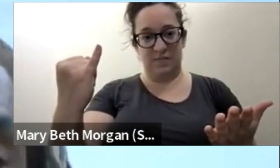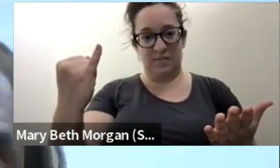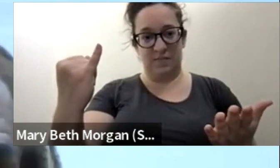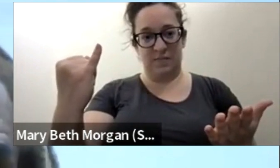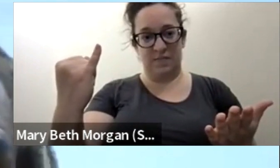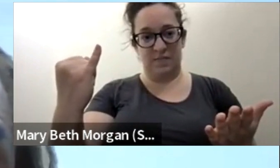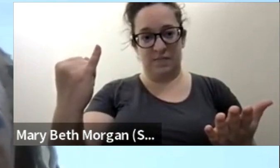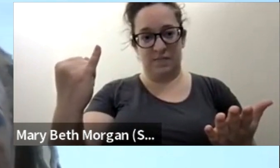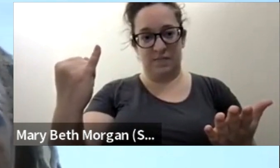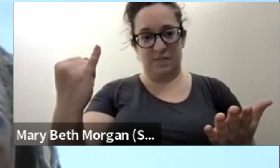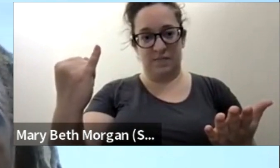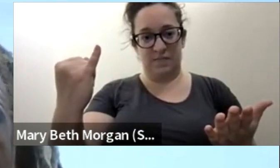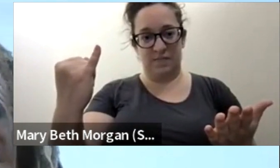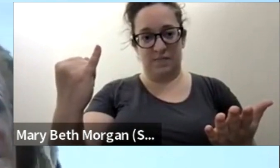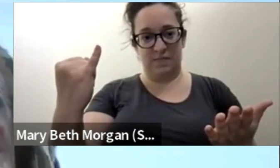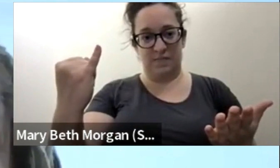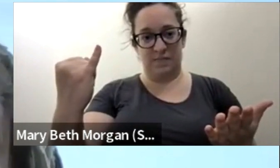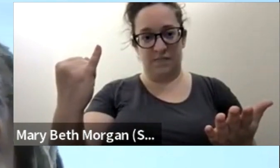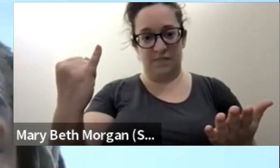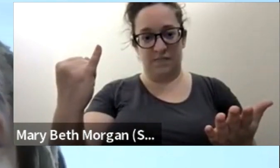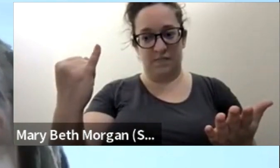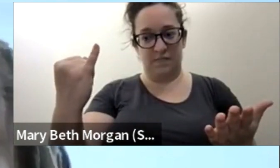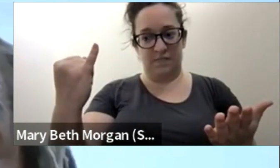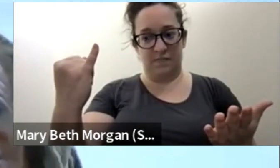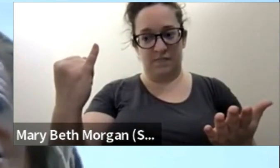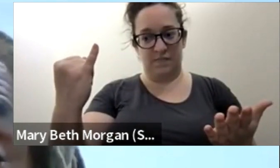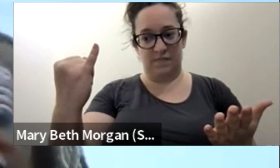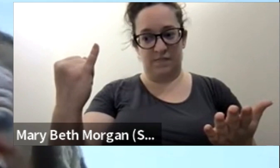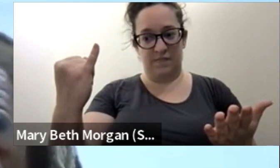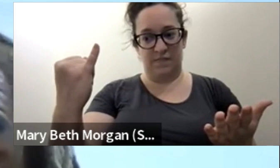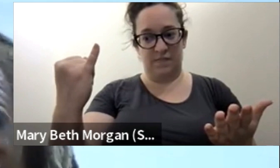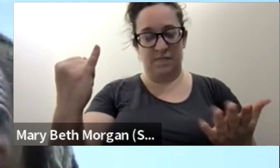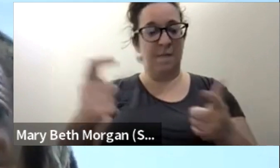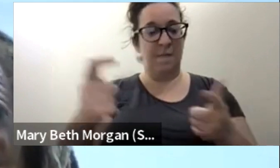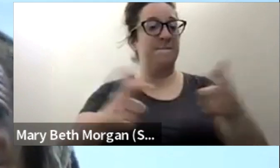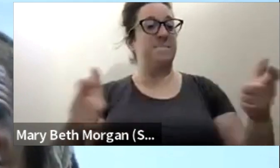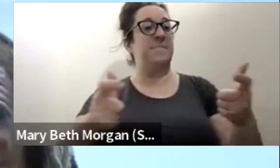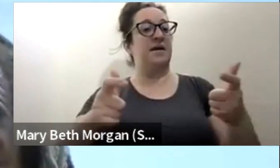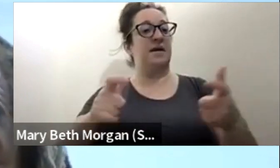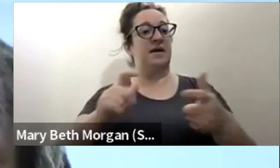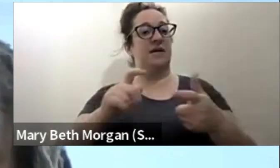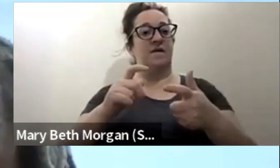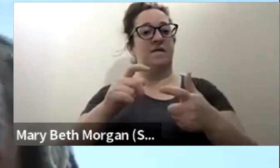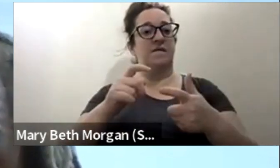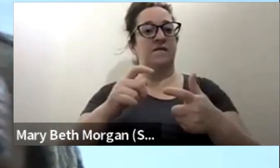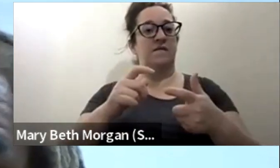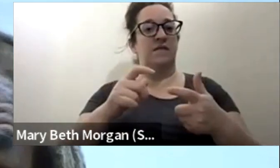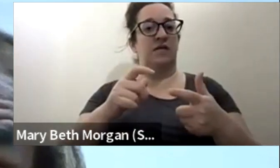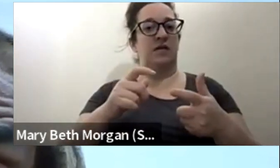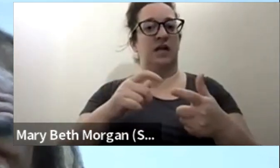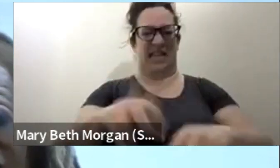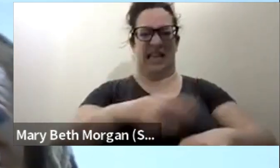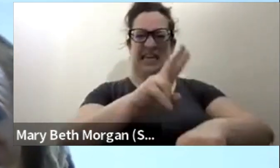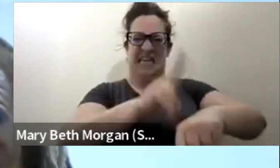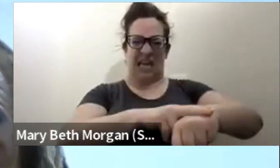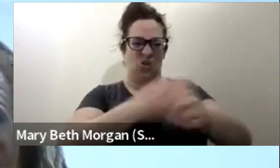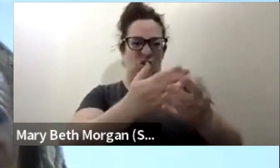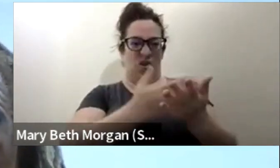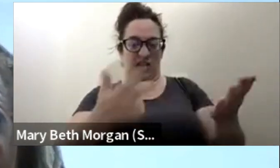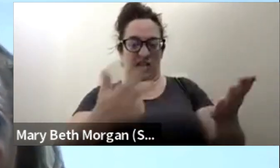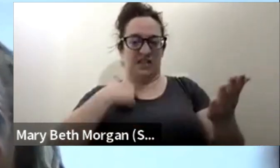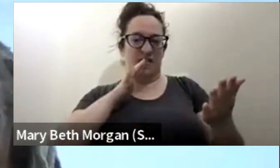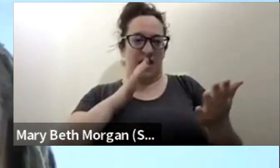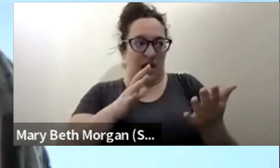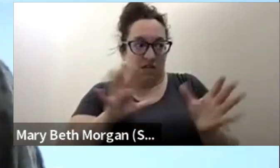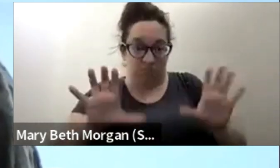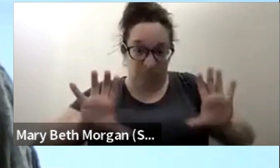they're shipwrecked or when they're in a storm, they're left to face themselves, sometimes painfully, as in King Lear, and